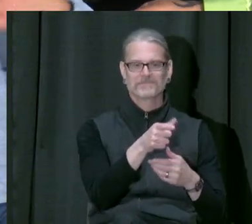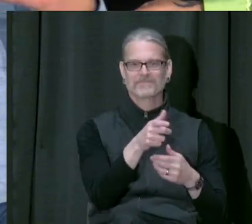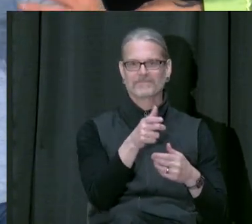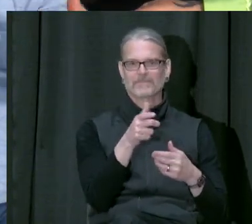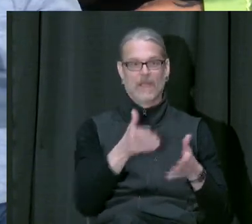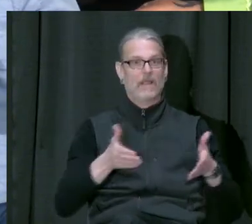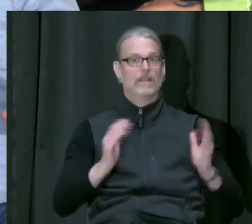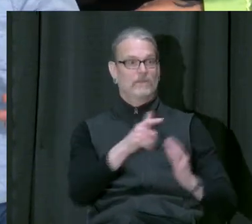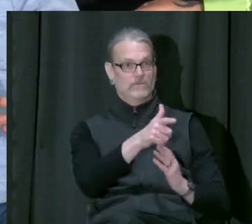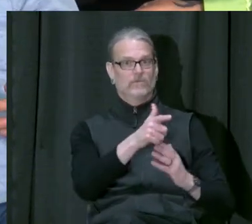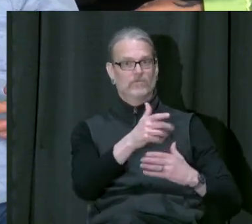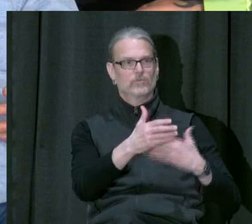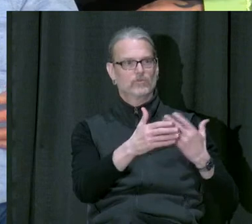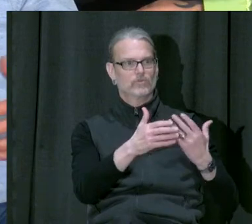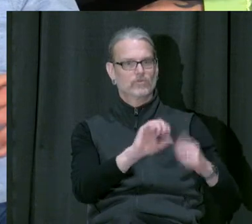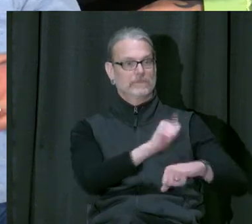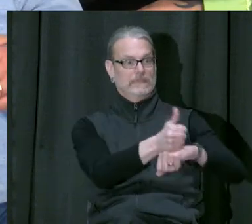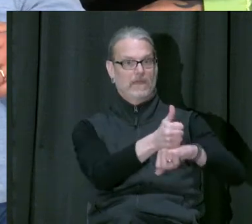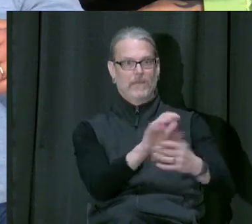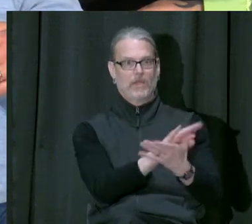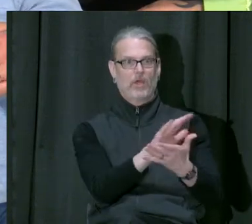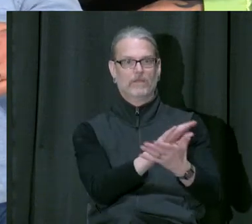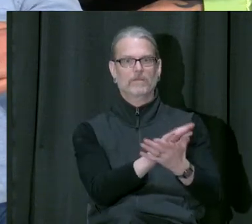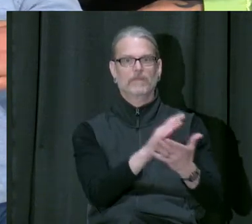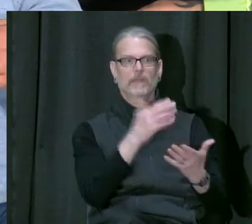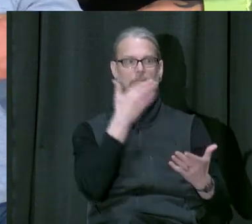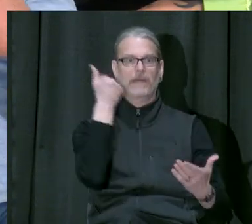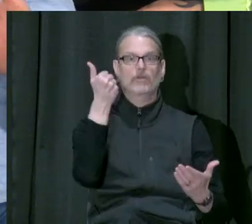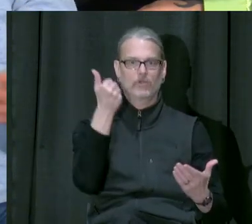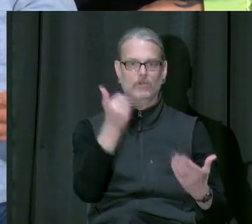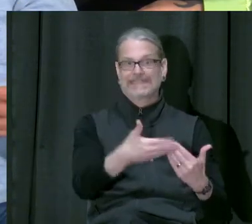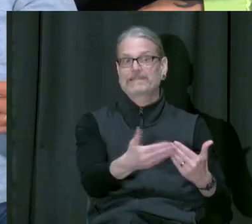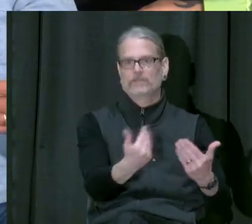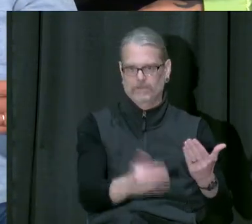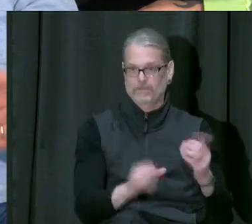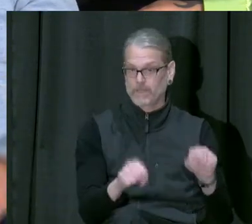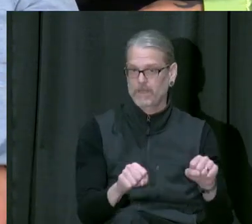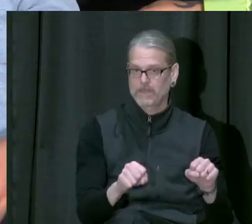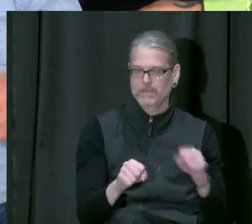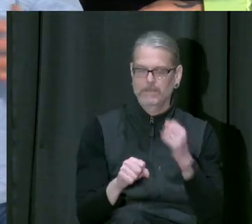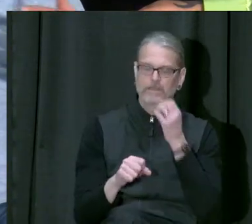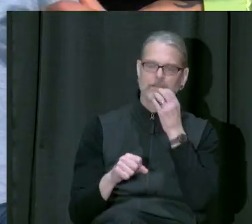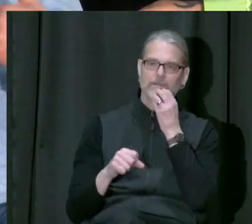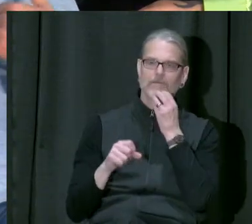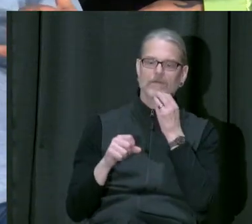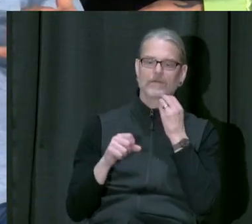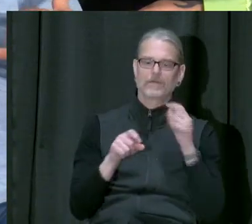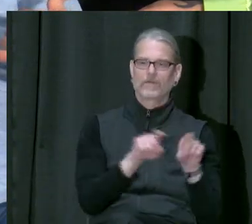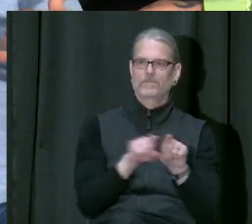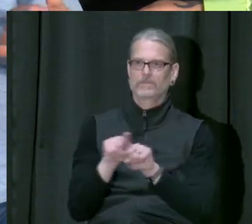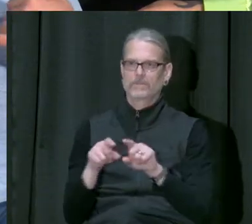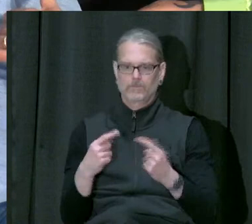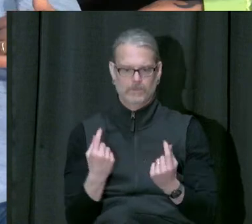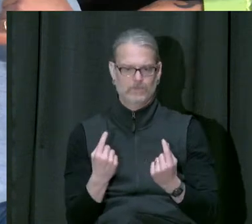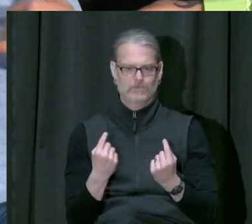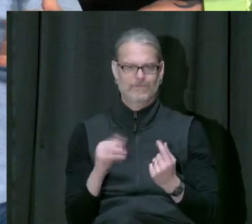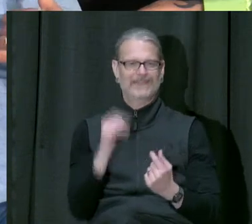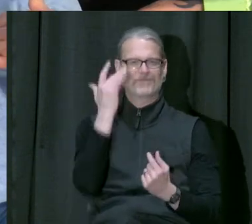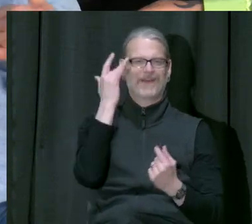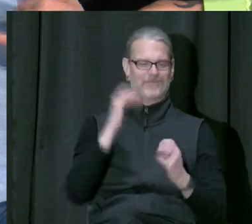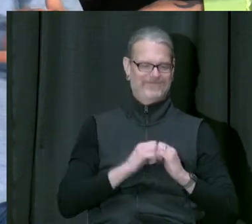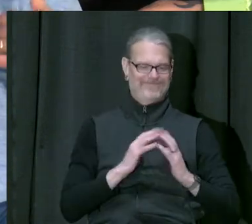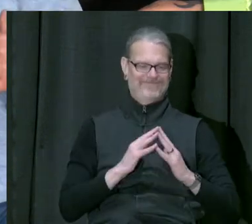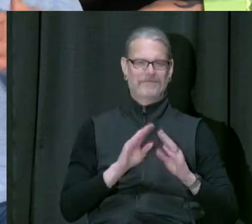allow you to create documents more efficiently. What we also do, and when Dax and I went into business, we